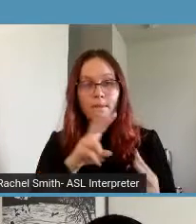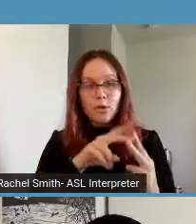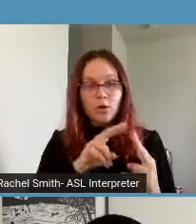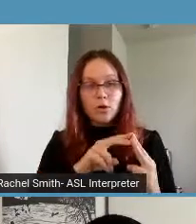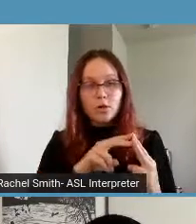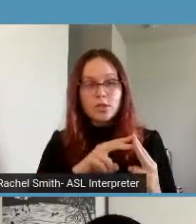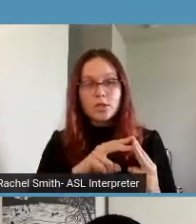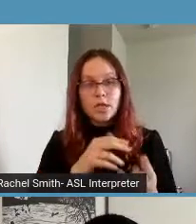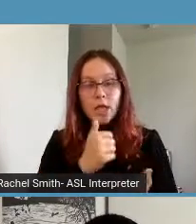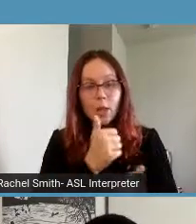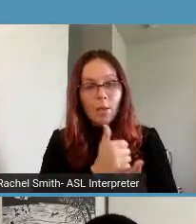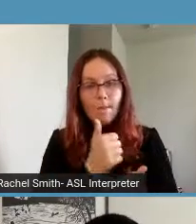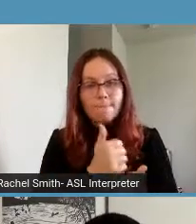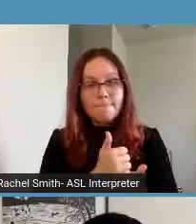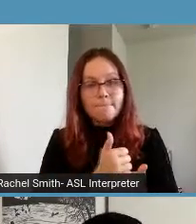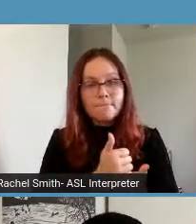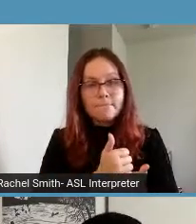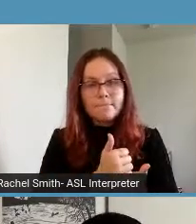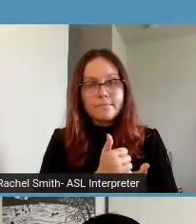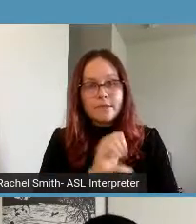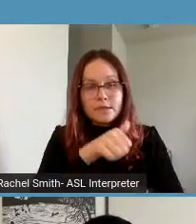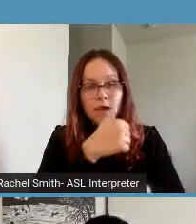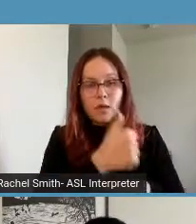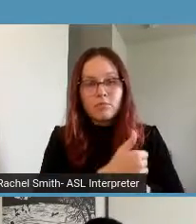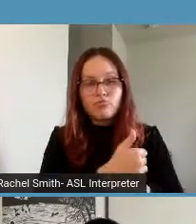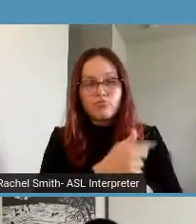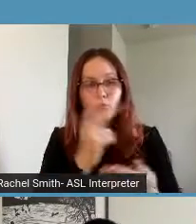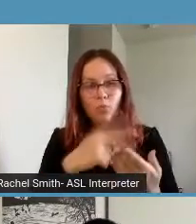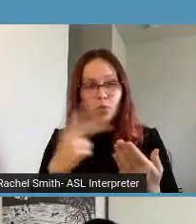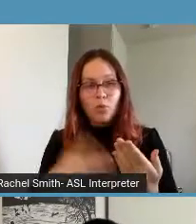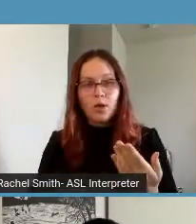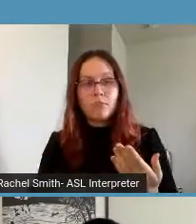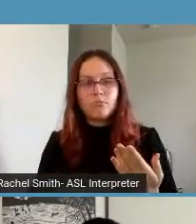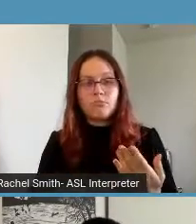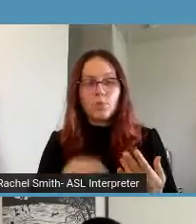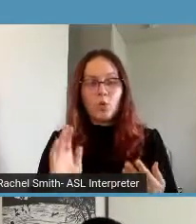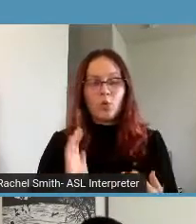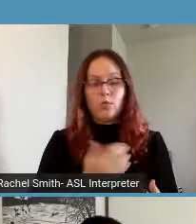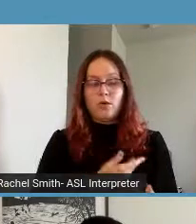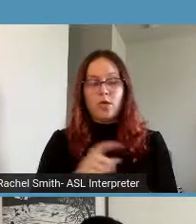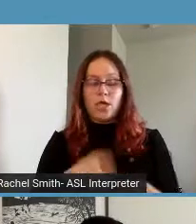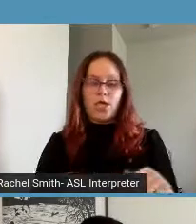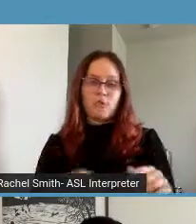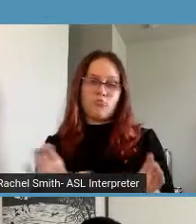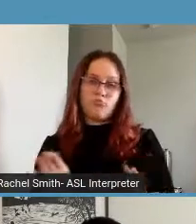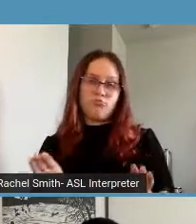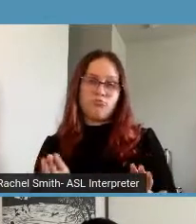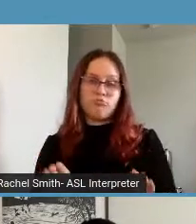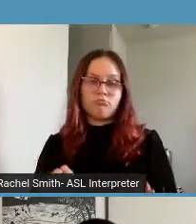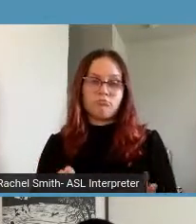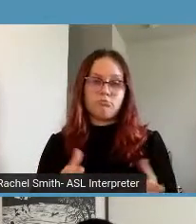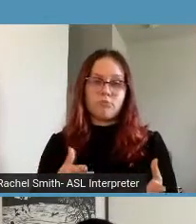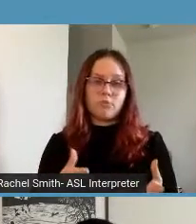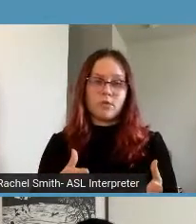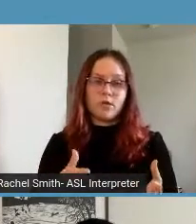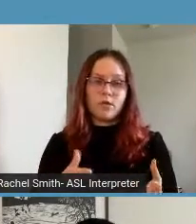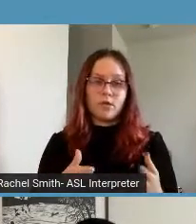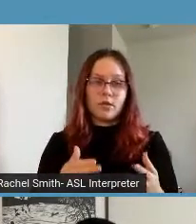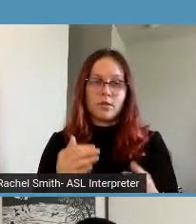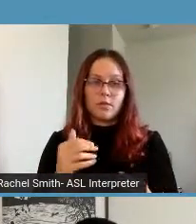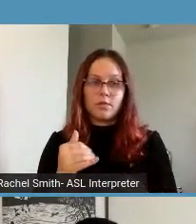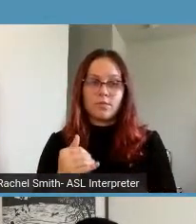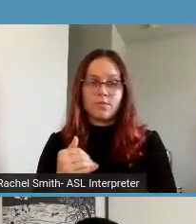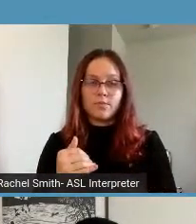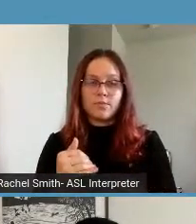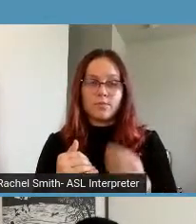some programming that we wouldn't be able to do ourselves, but also allowed us to reach a broader audience that wouldn't come to our specific